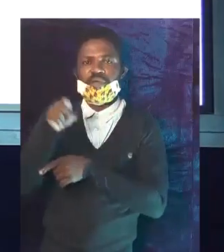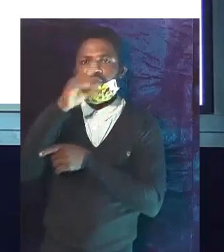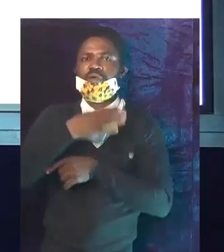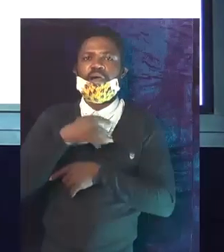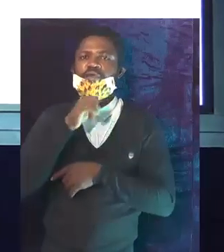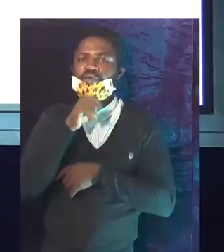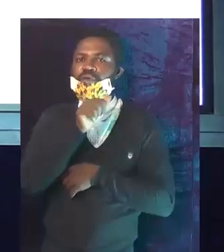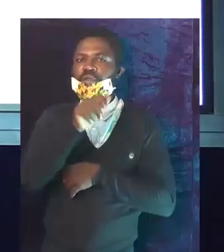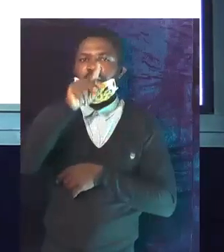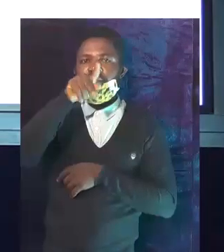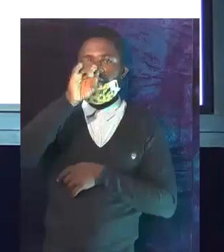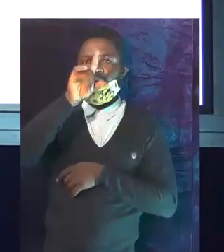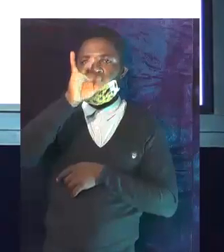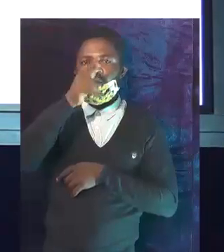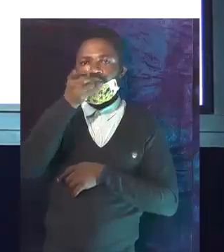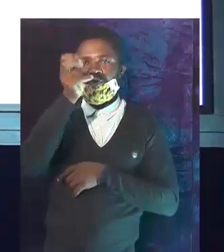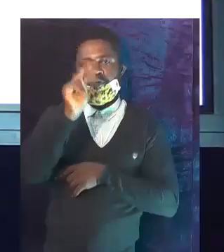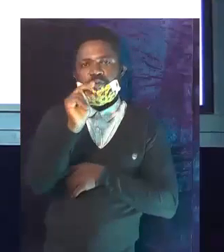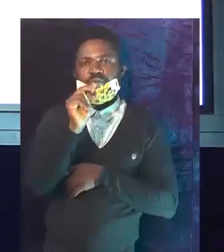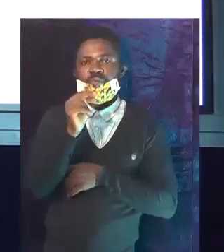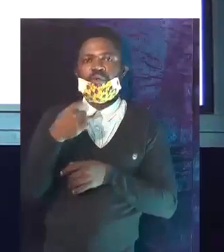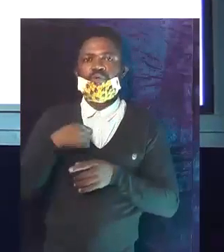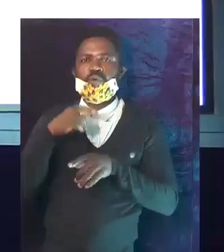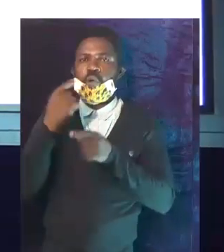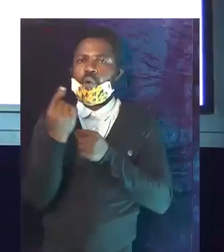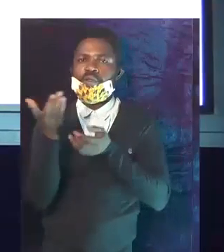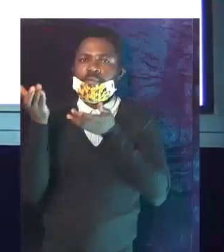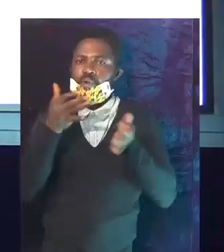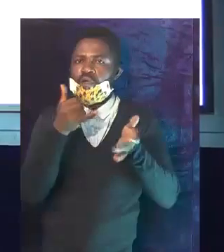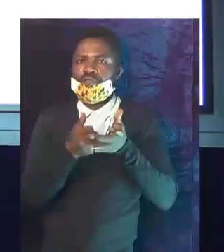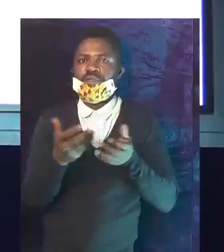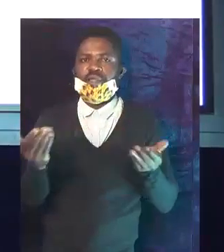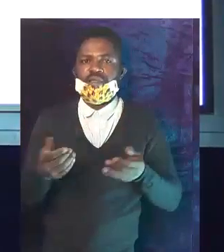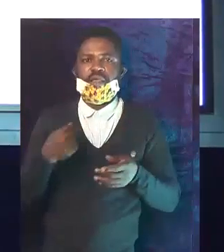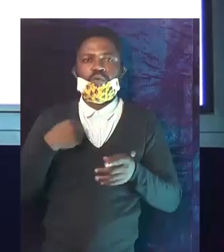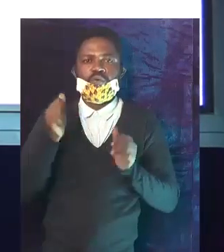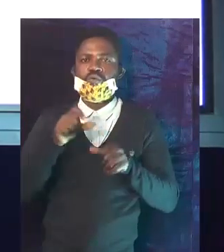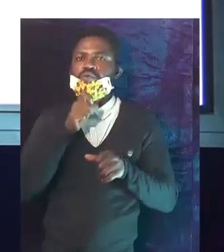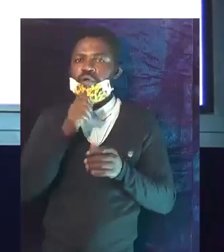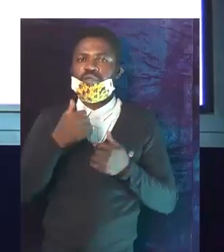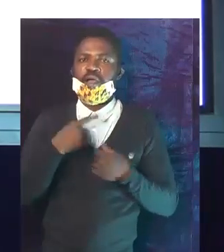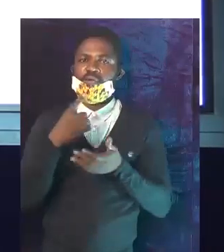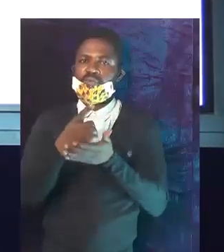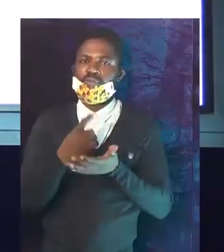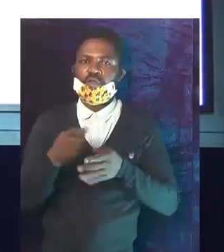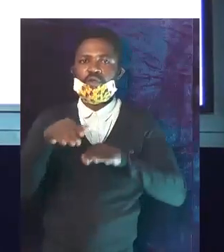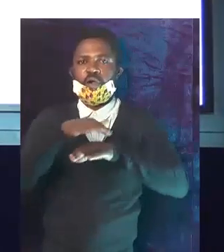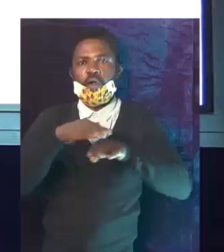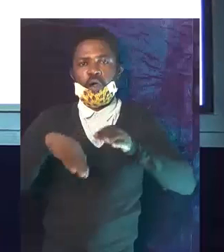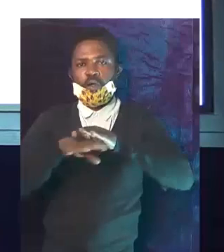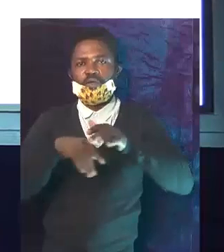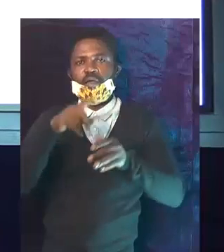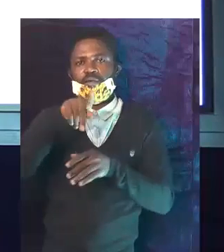A polygon has to have straight sides. We only brought it here because we couldn't have discussed it under prisms. Prisms